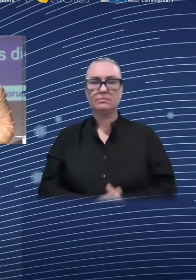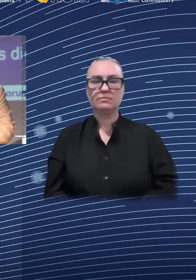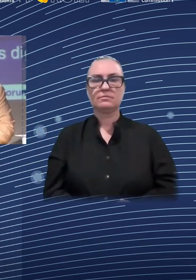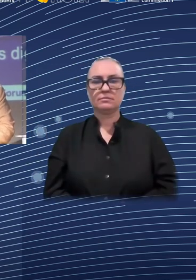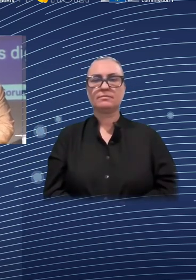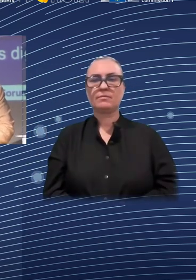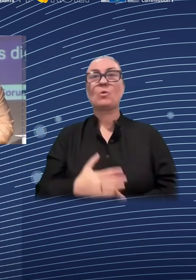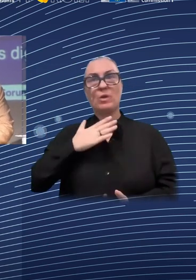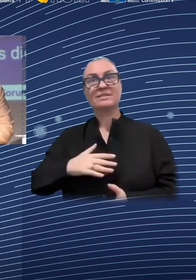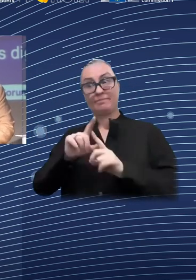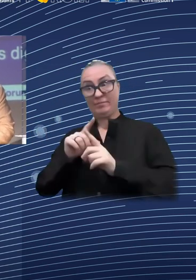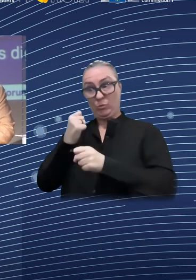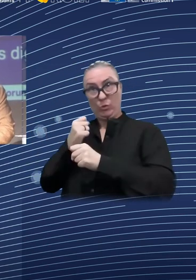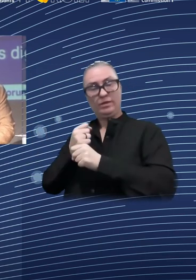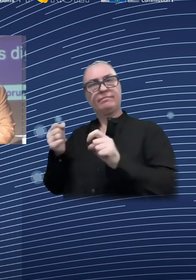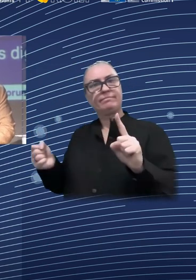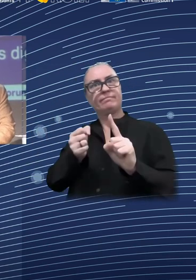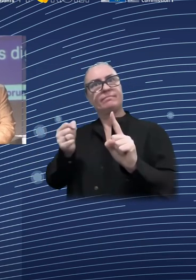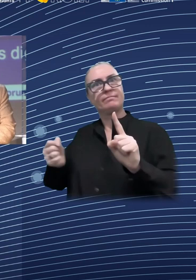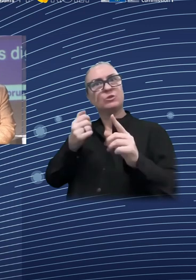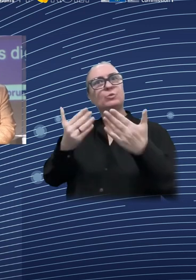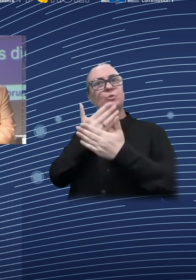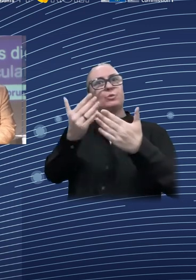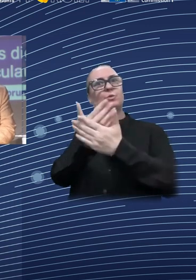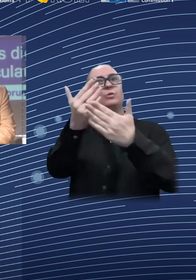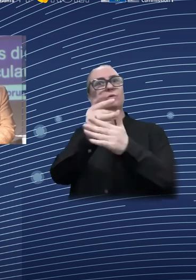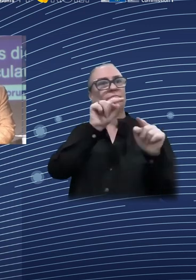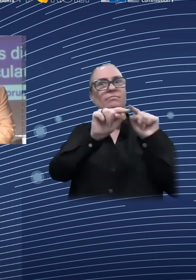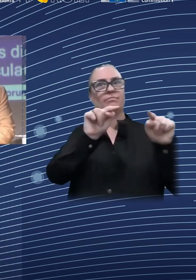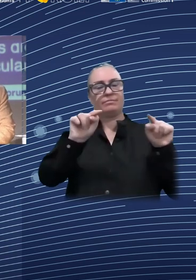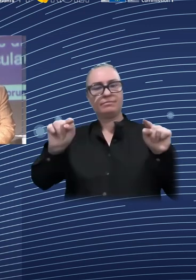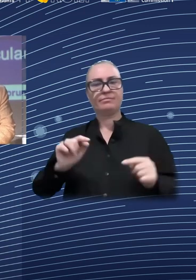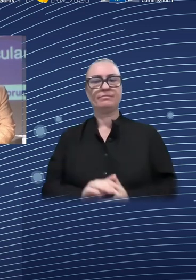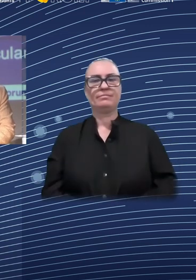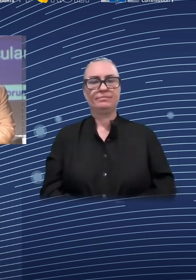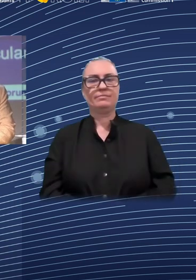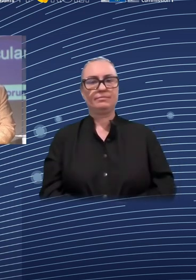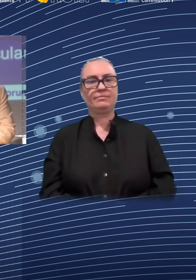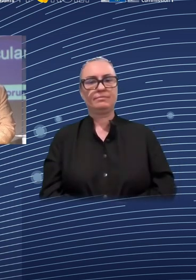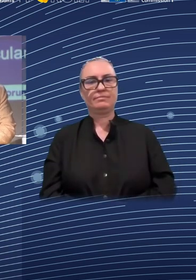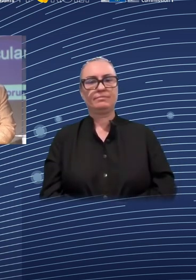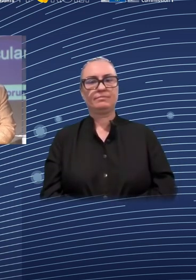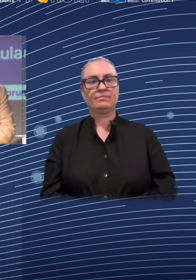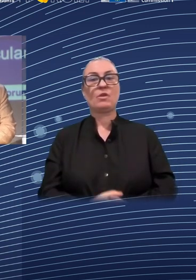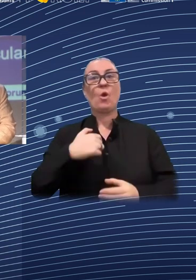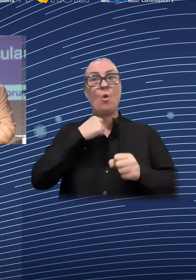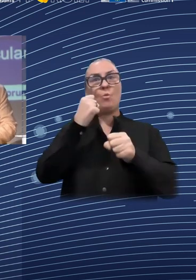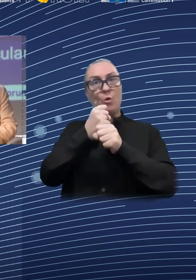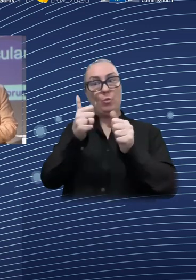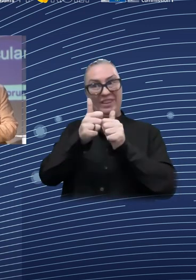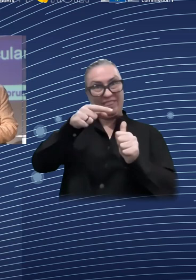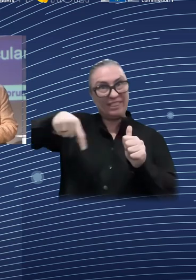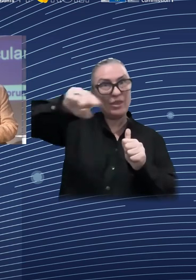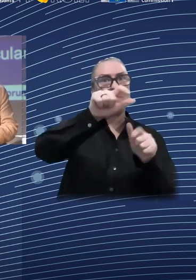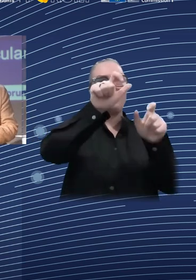particular skills of particular technologies, but they need to have skills